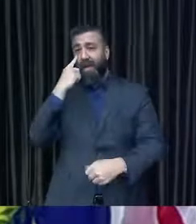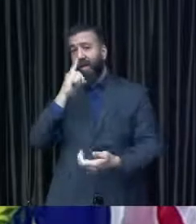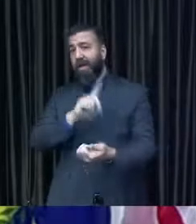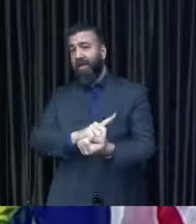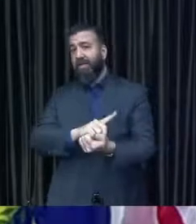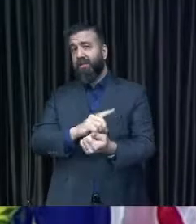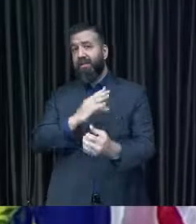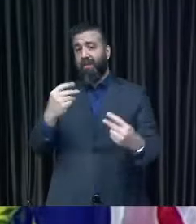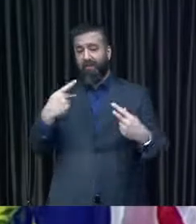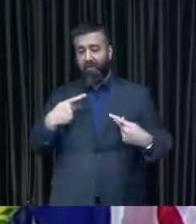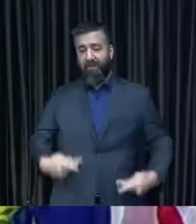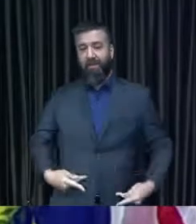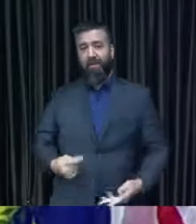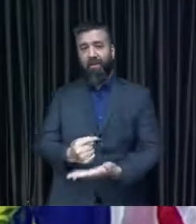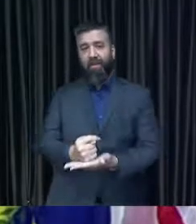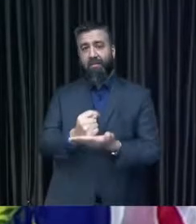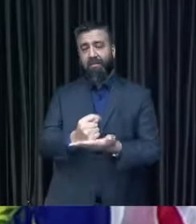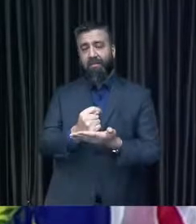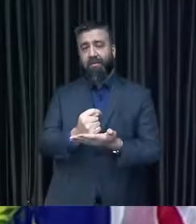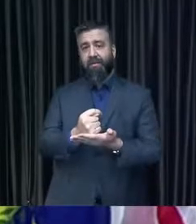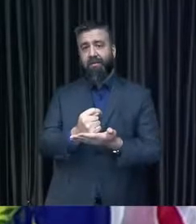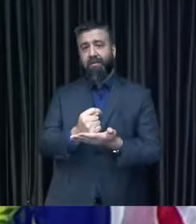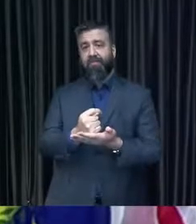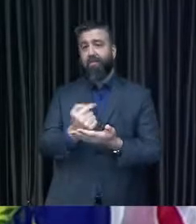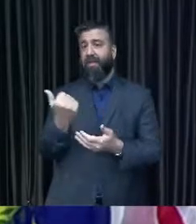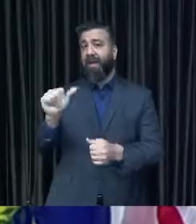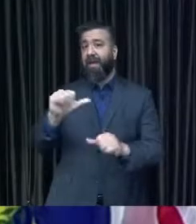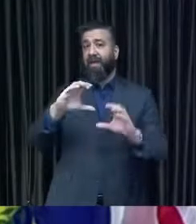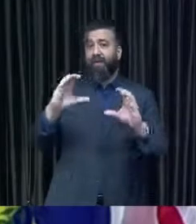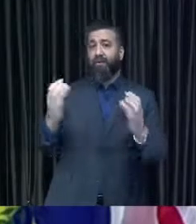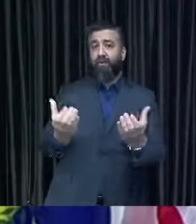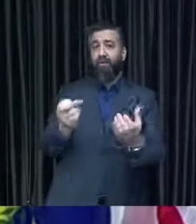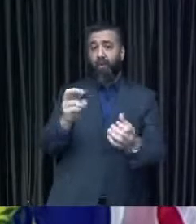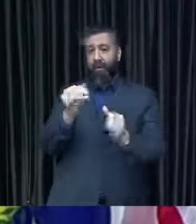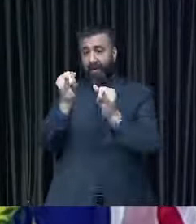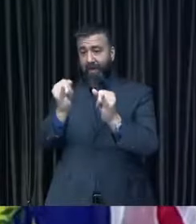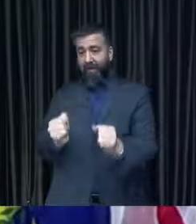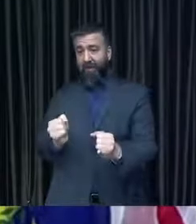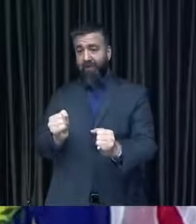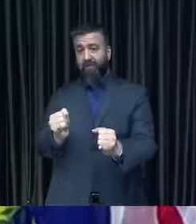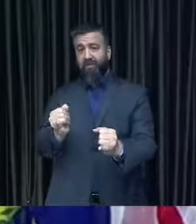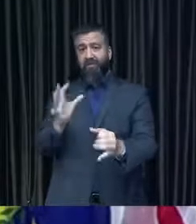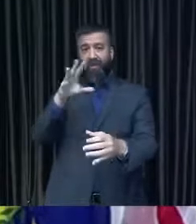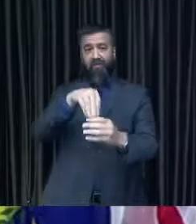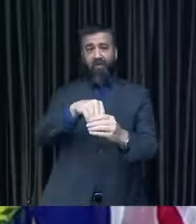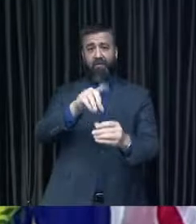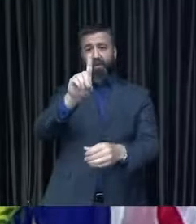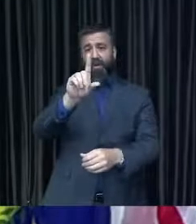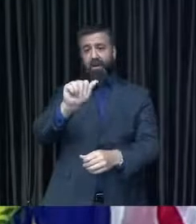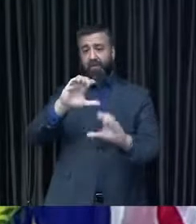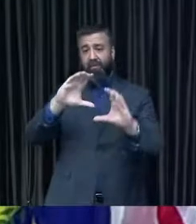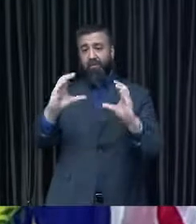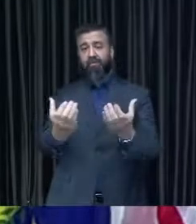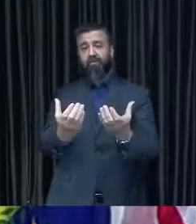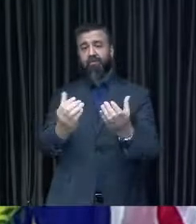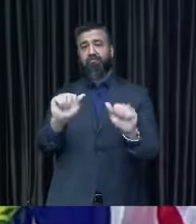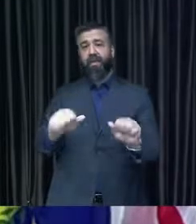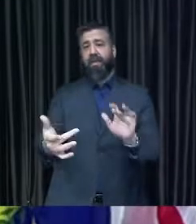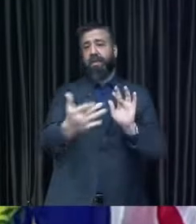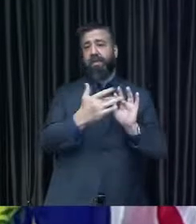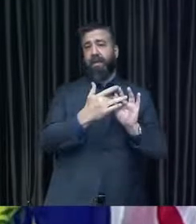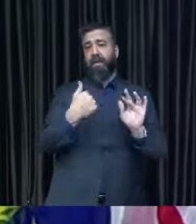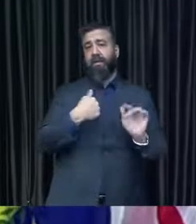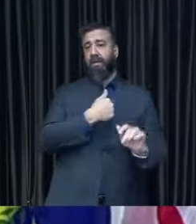therapists. Any group of employees or an individual who is in that 1A healthcare category may contact our health